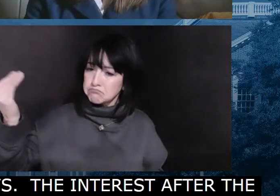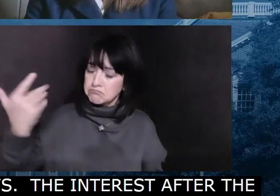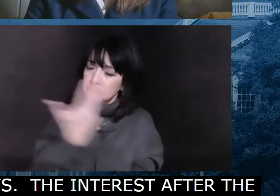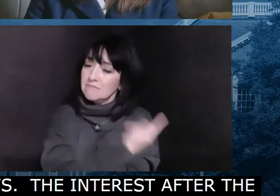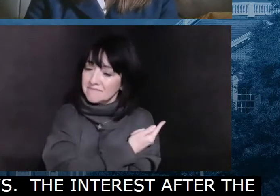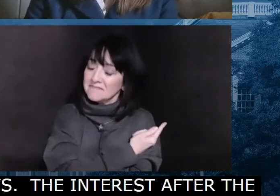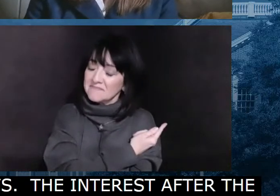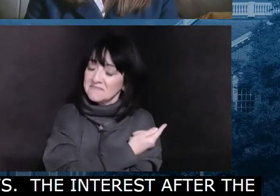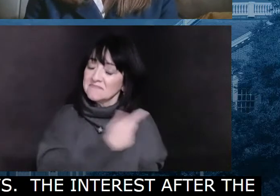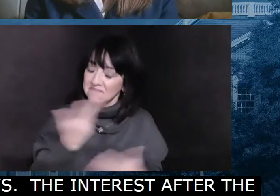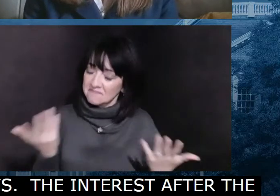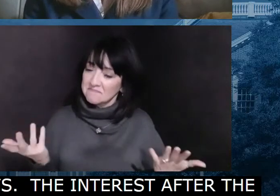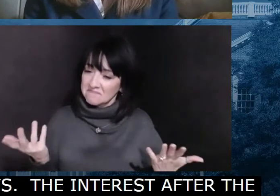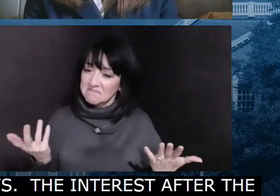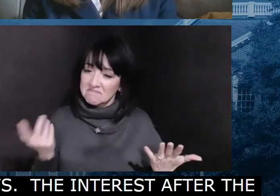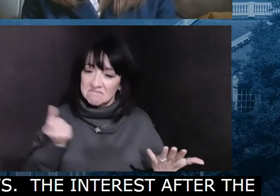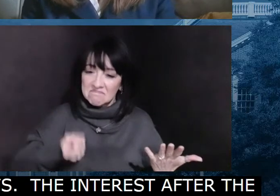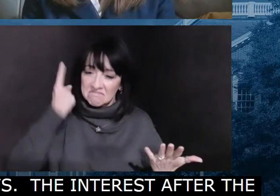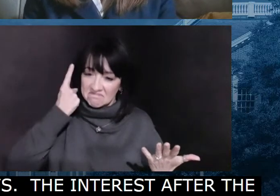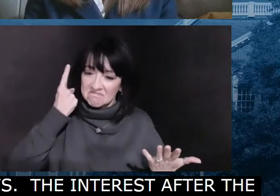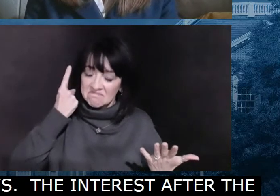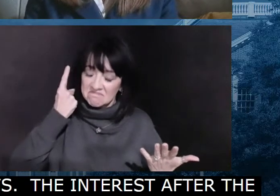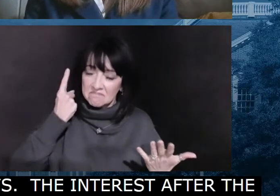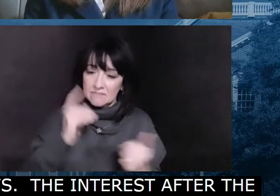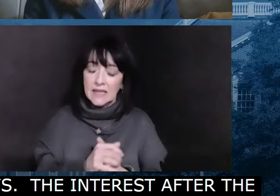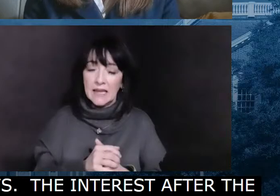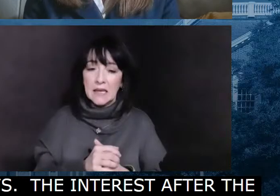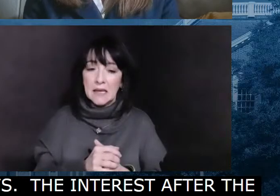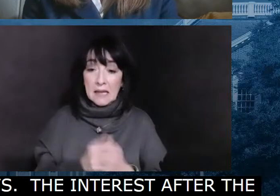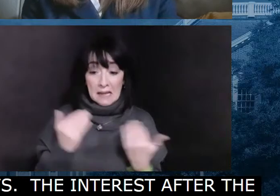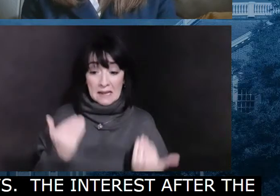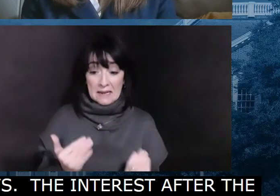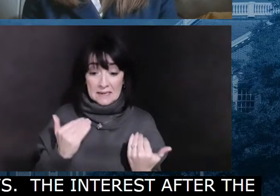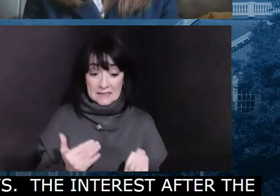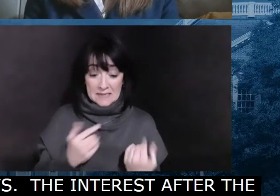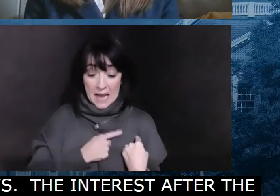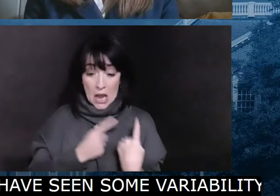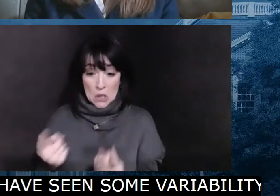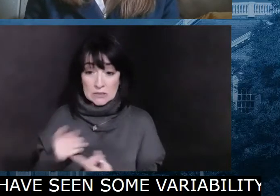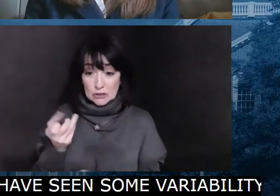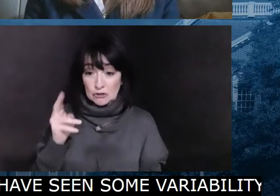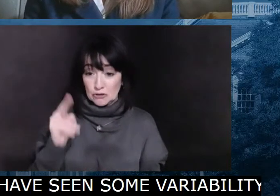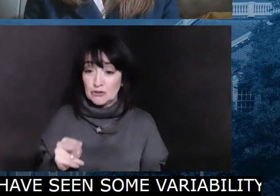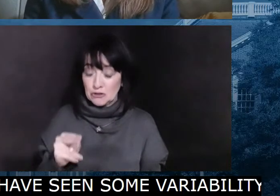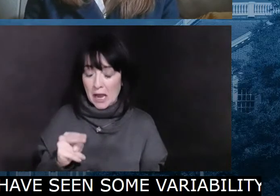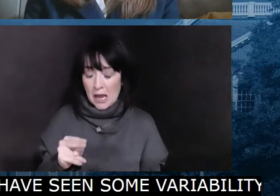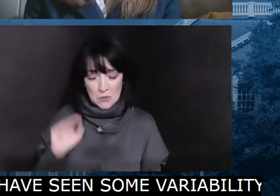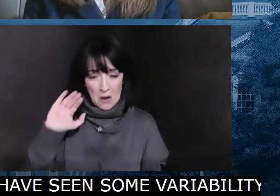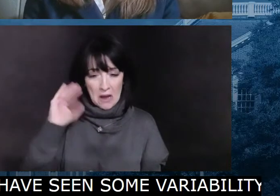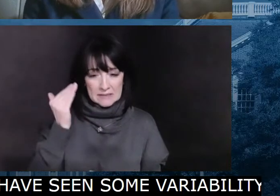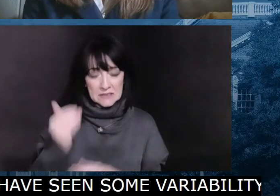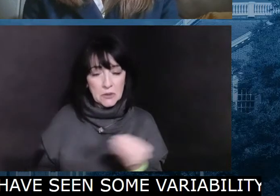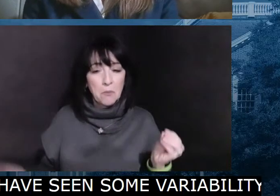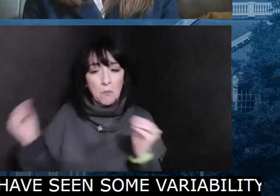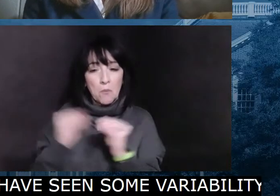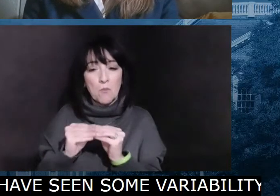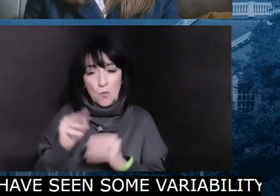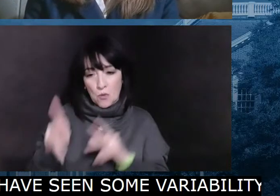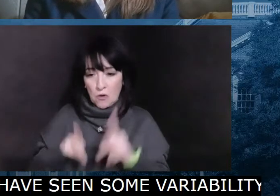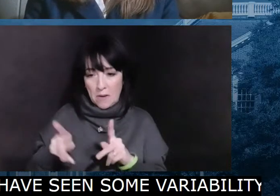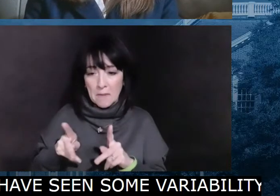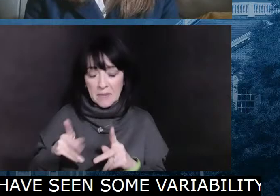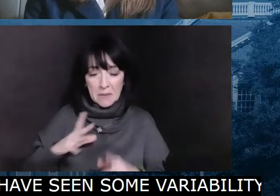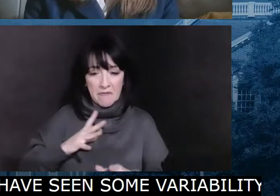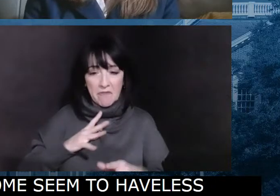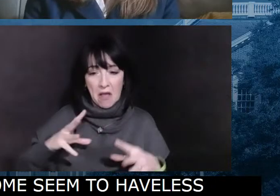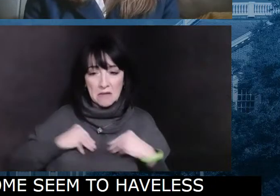seem to, have much less vaccine hesitancy than others, but we're really grateful to, all of our healthcare